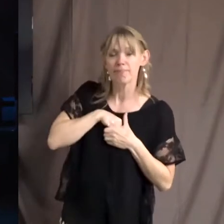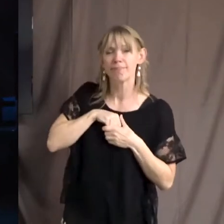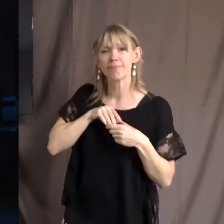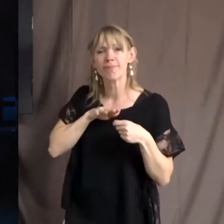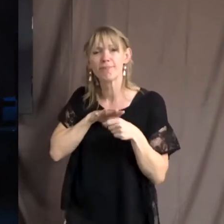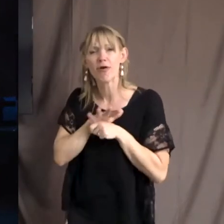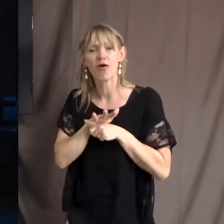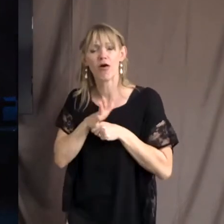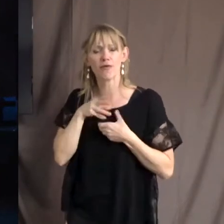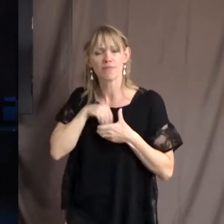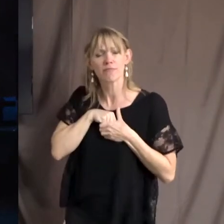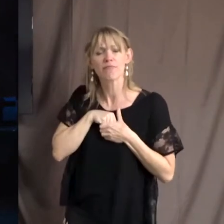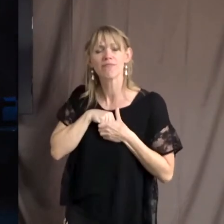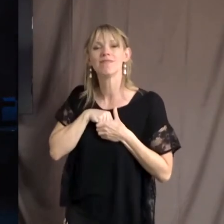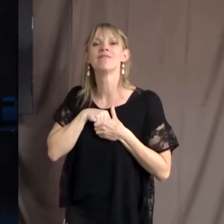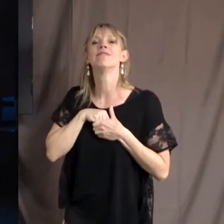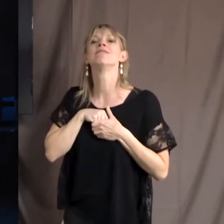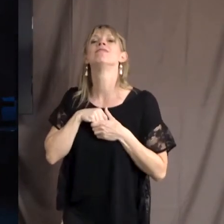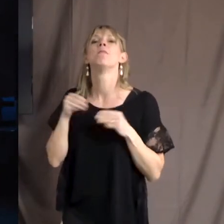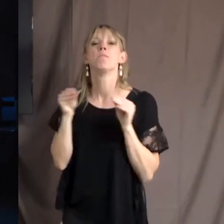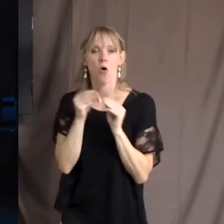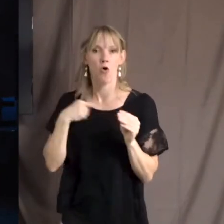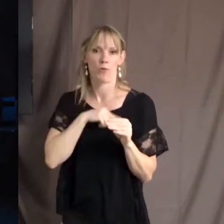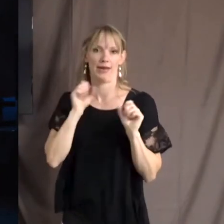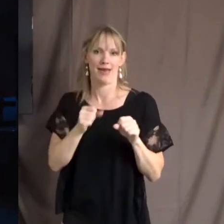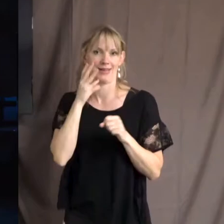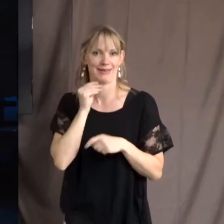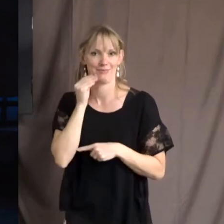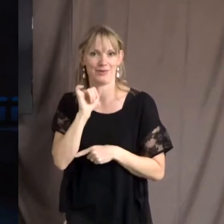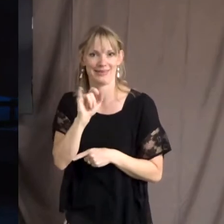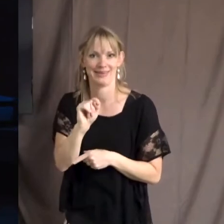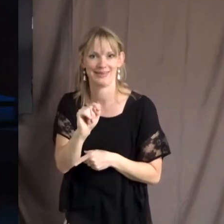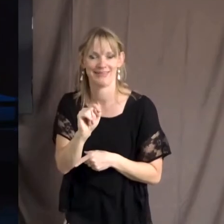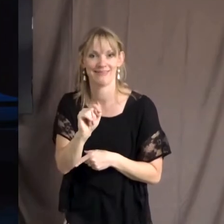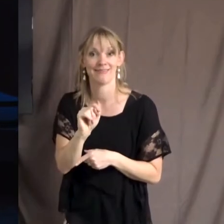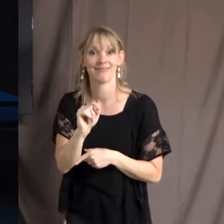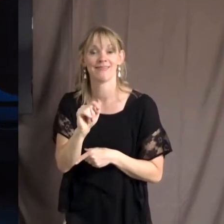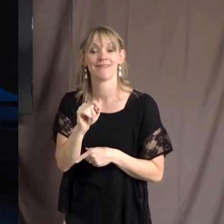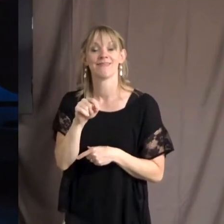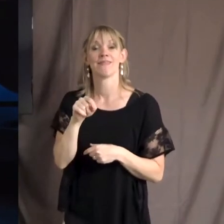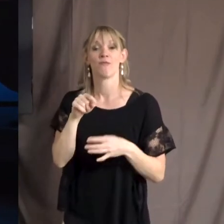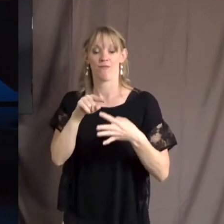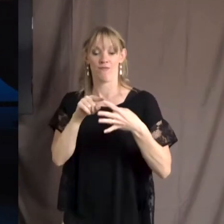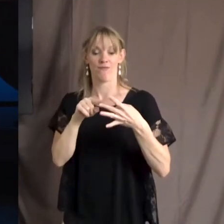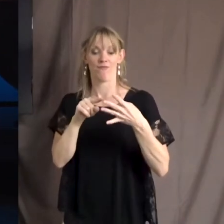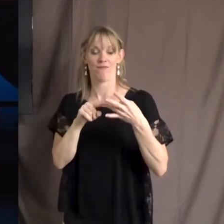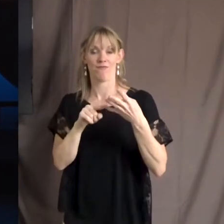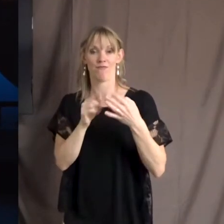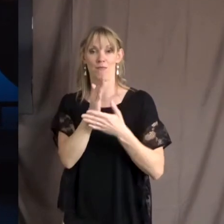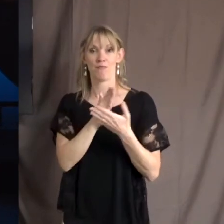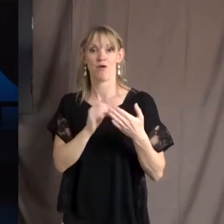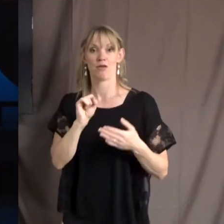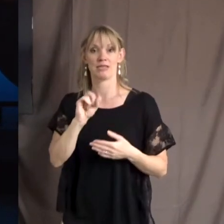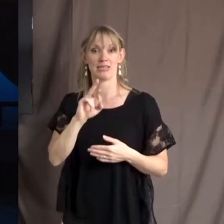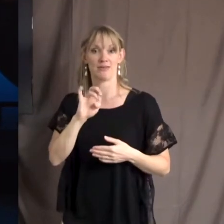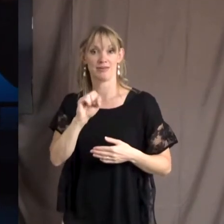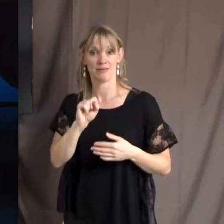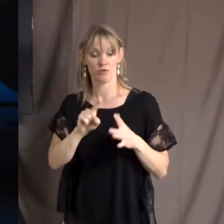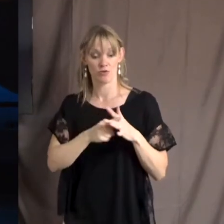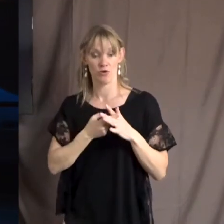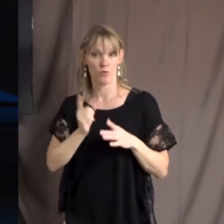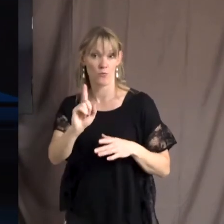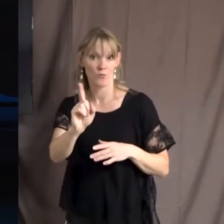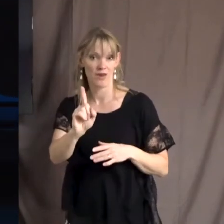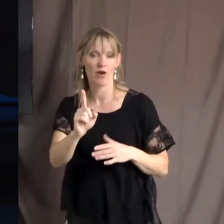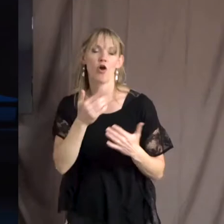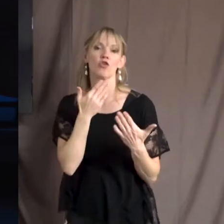the more we can experience this. So in this 4-part series, the first place we're going to start is with